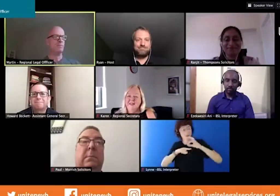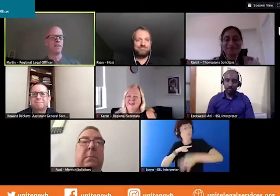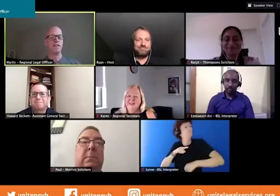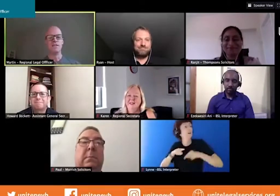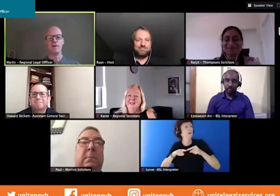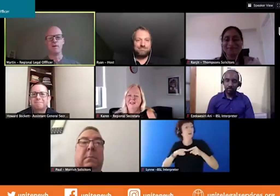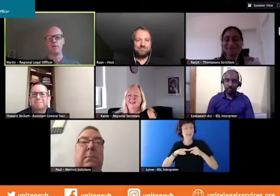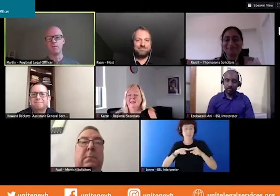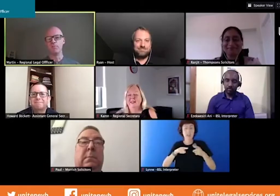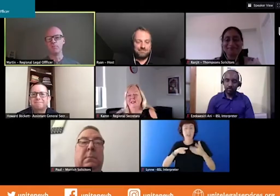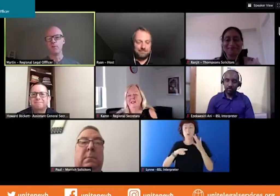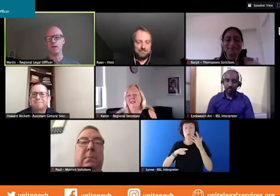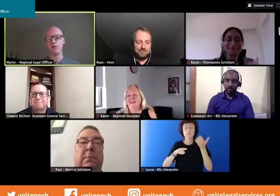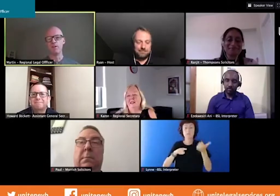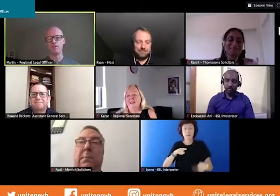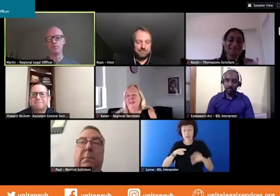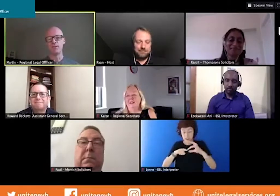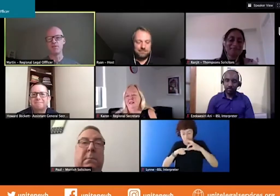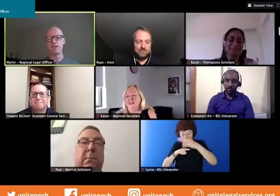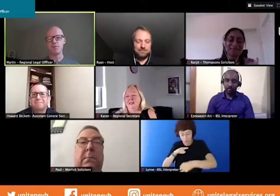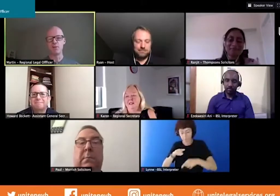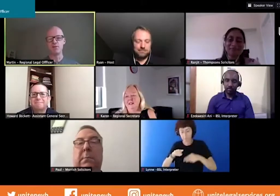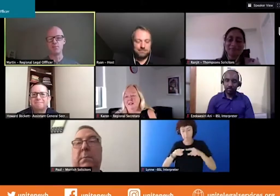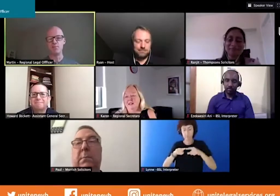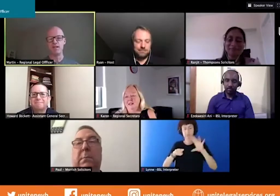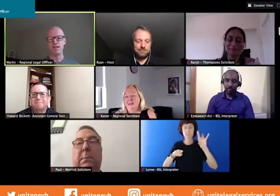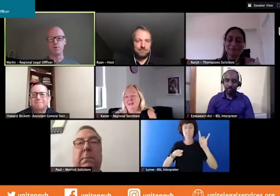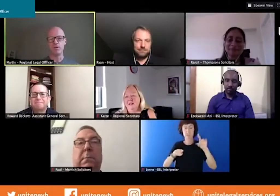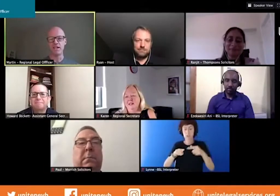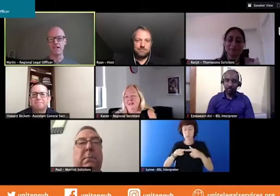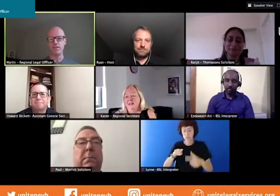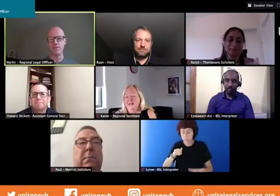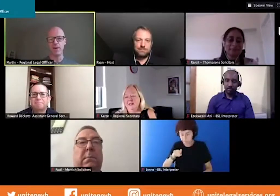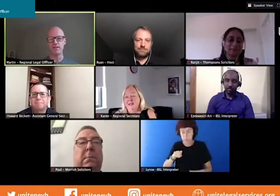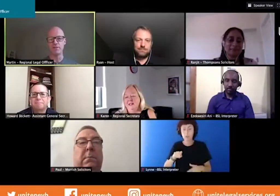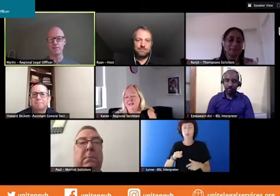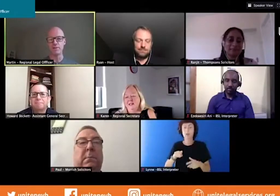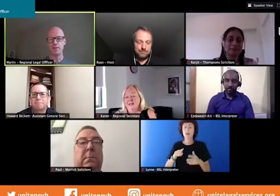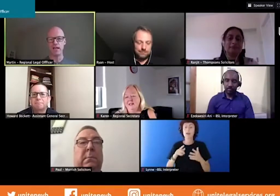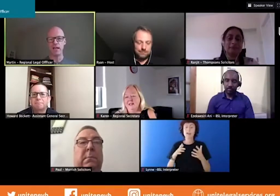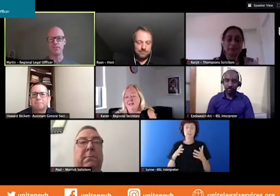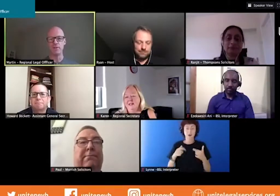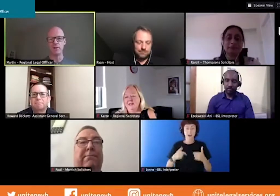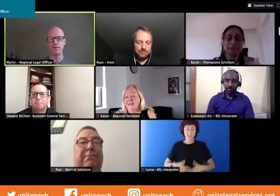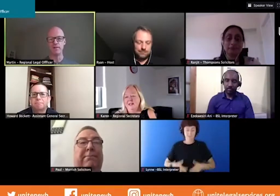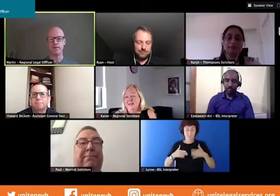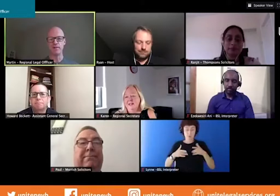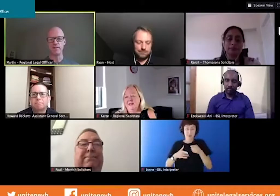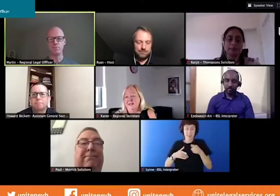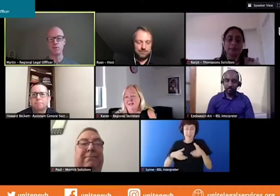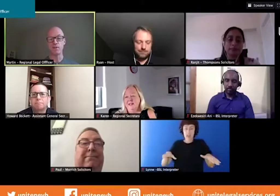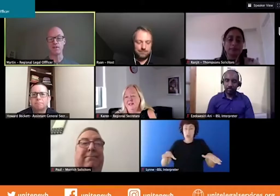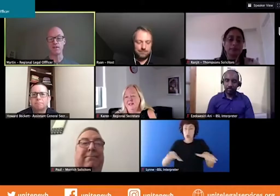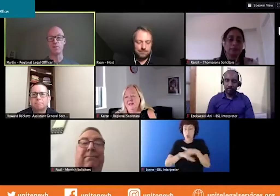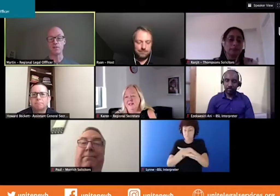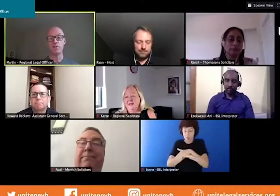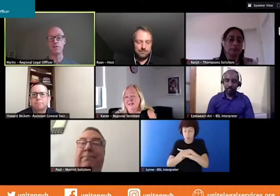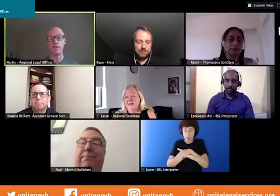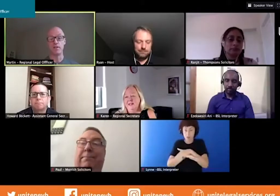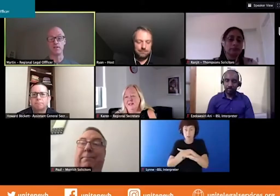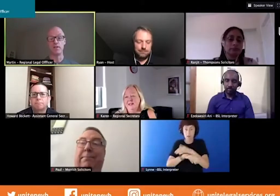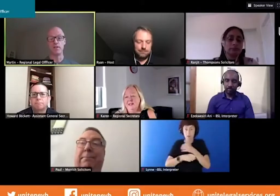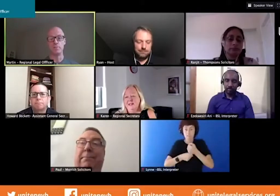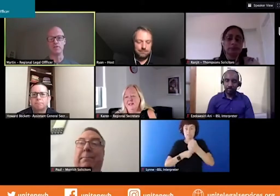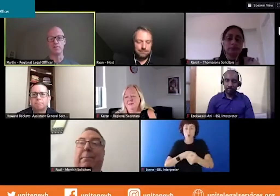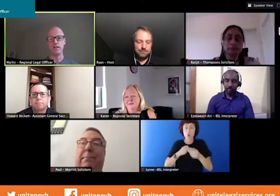My worry is when the scheme's gone completely, what kind of a mess are we going to be left with? And as Paul says, I think we're starting to see the pus seeping out the